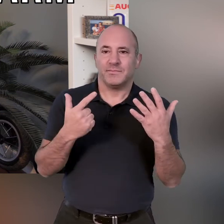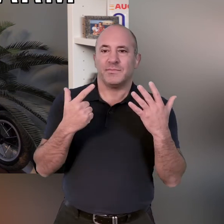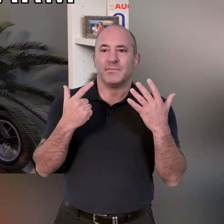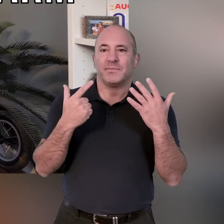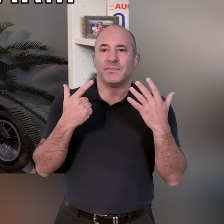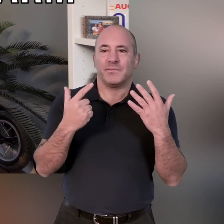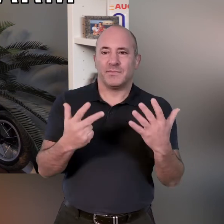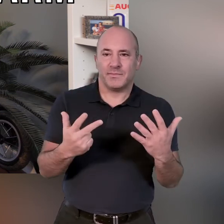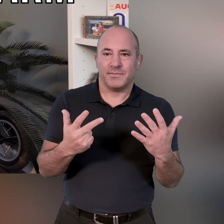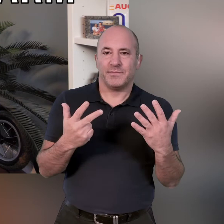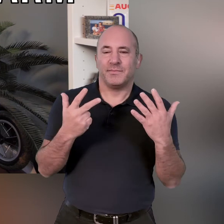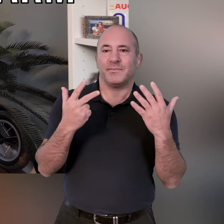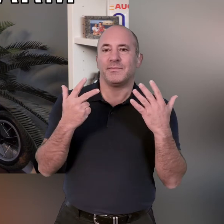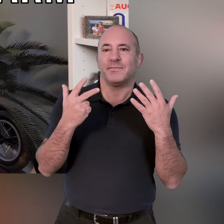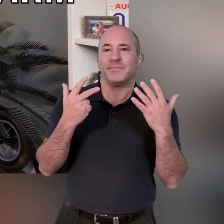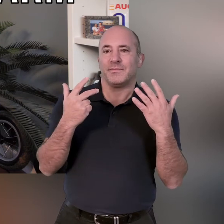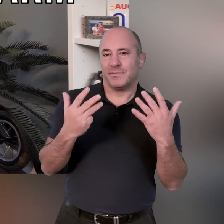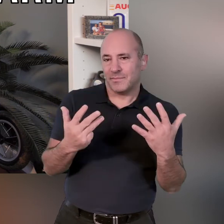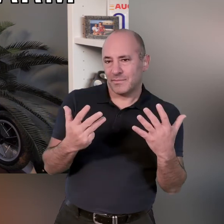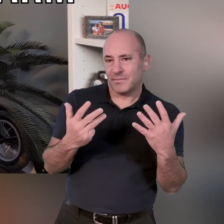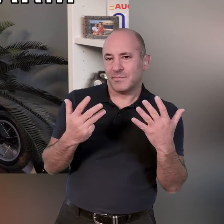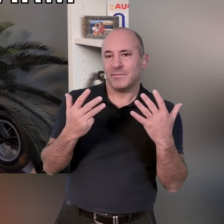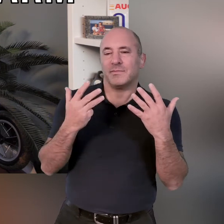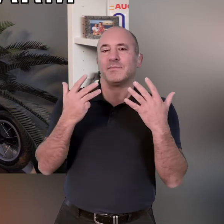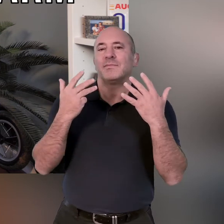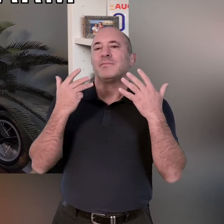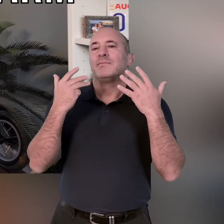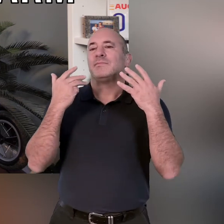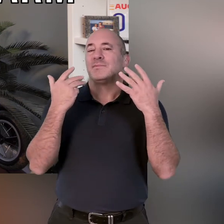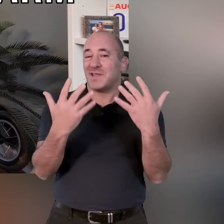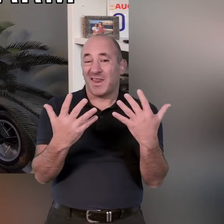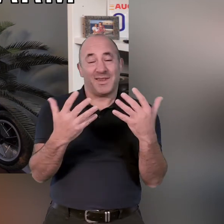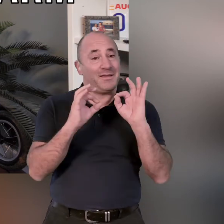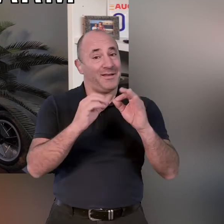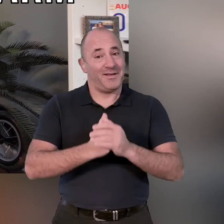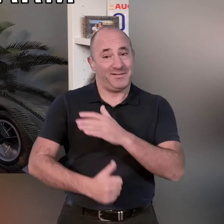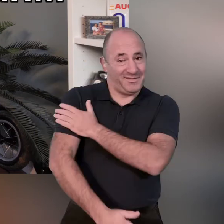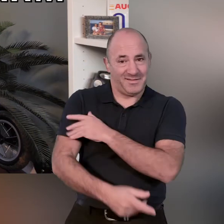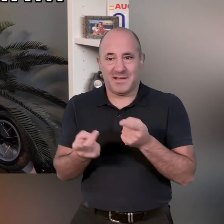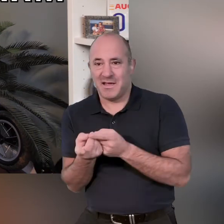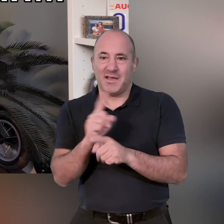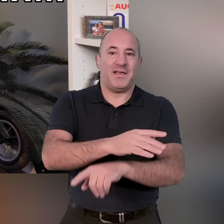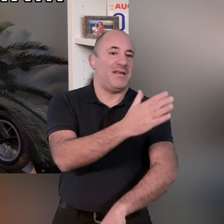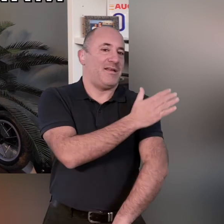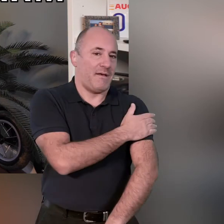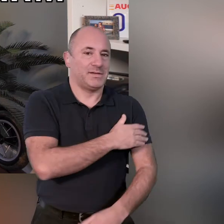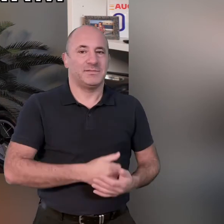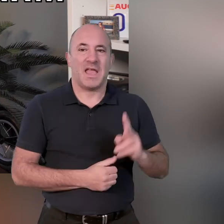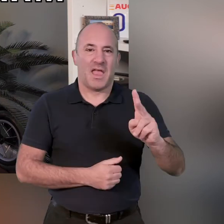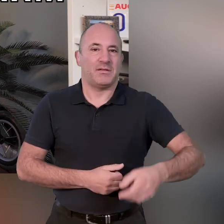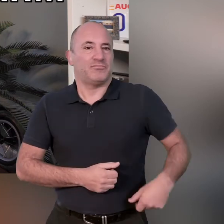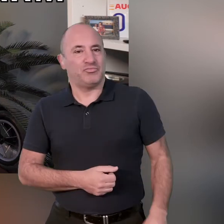7, 8, 9, 10. Changing arms. So